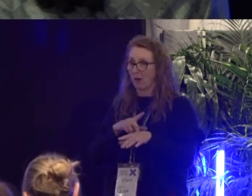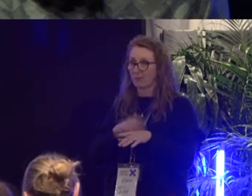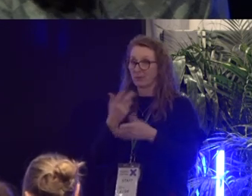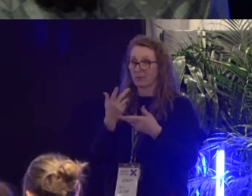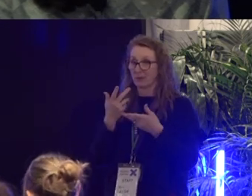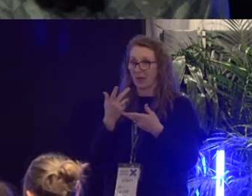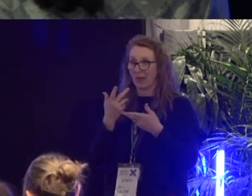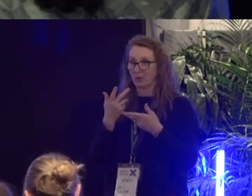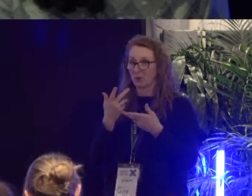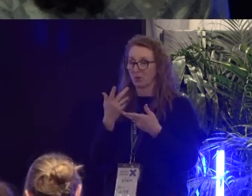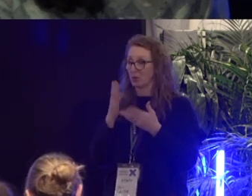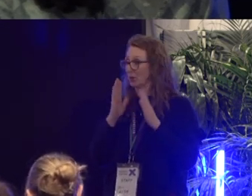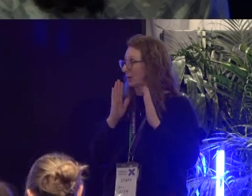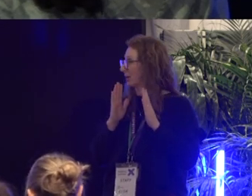go